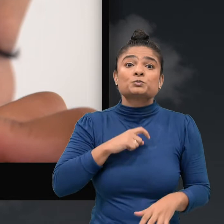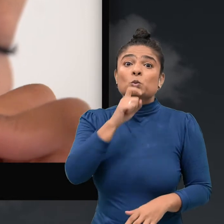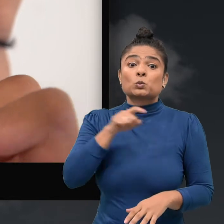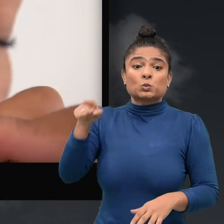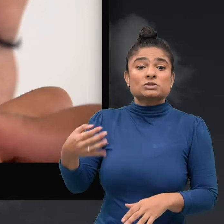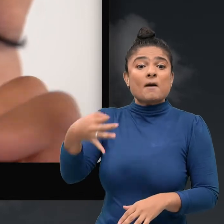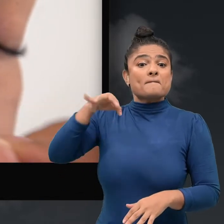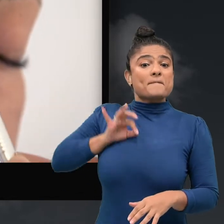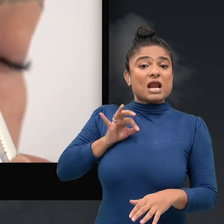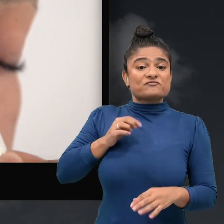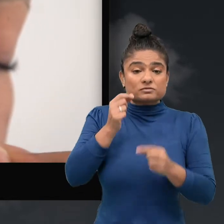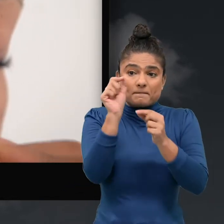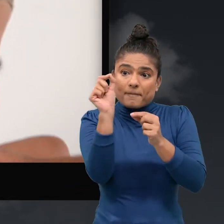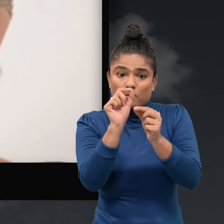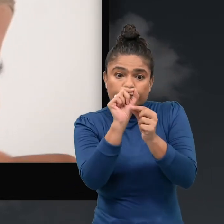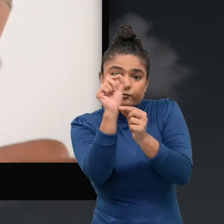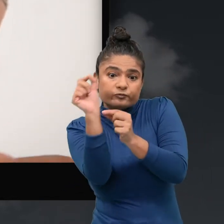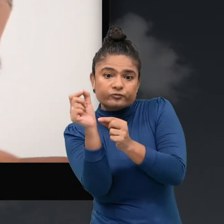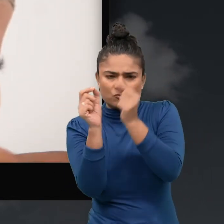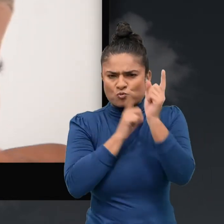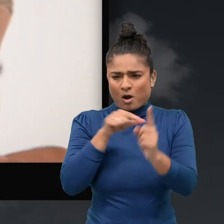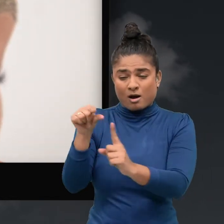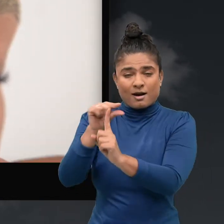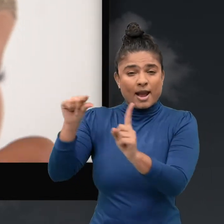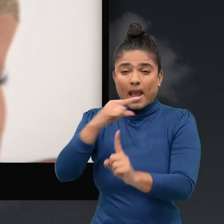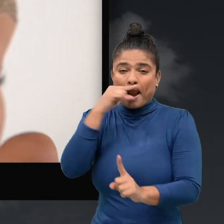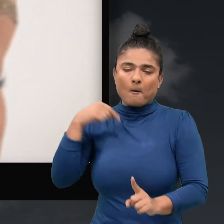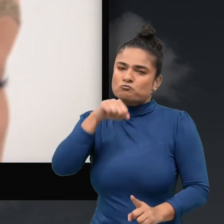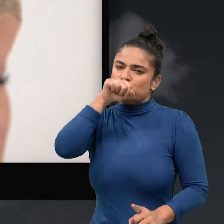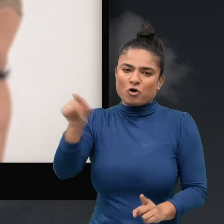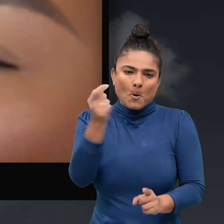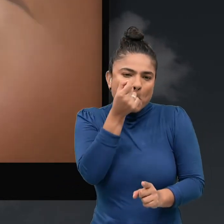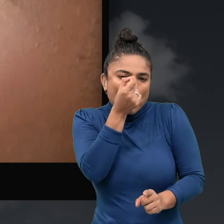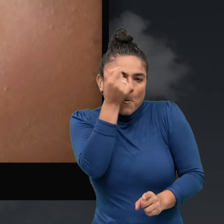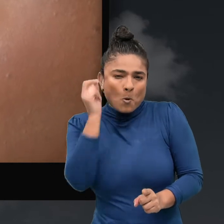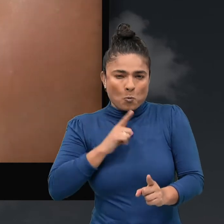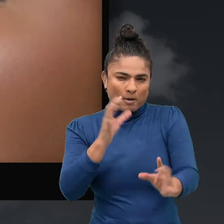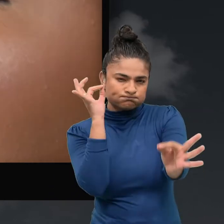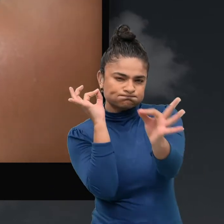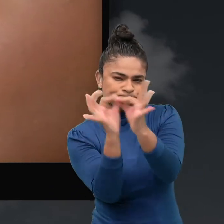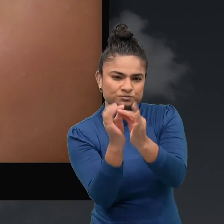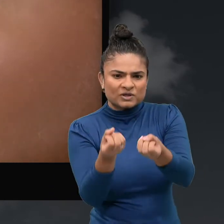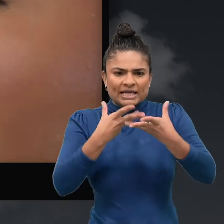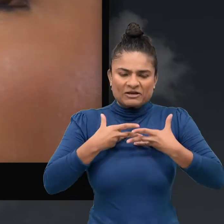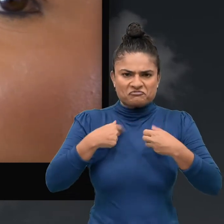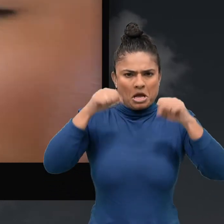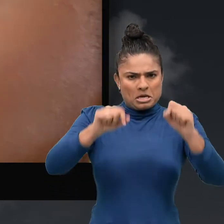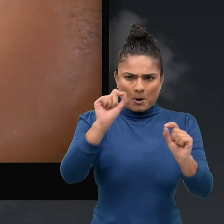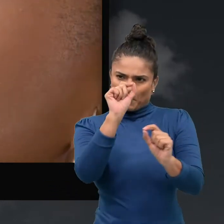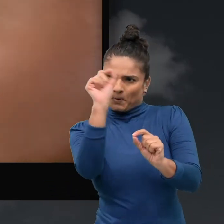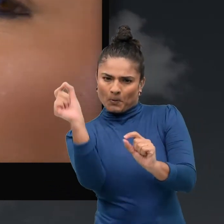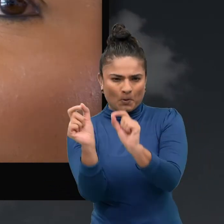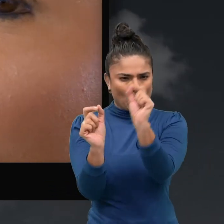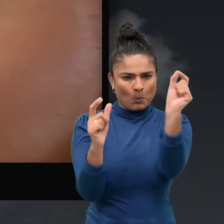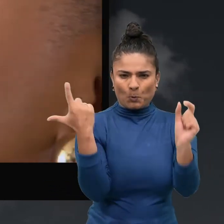I use the Benefit Brow pencils because I like it. It's more precise and it gives me the